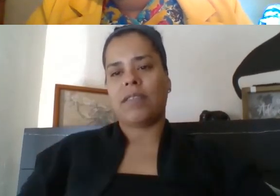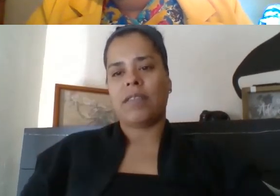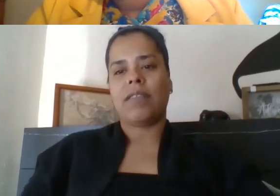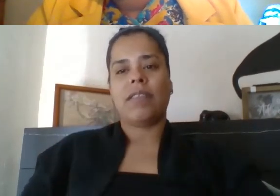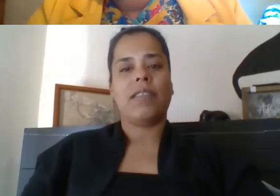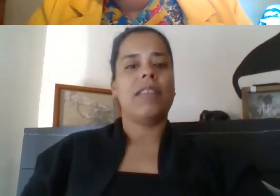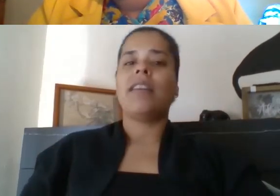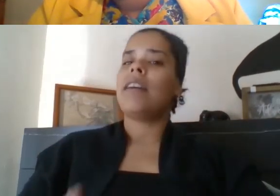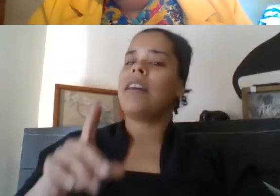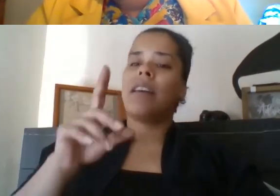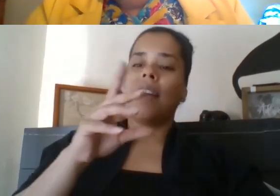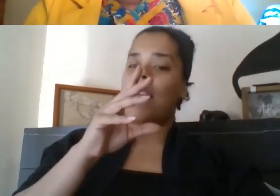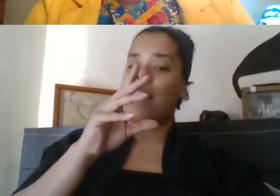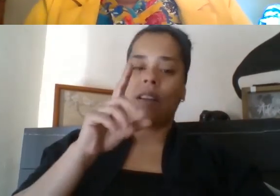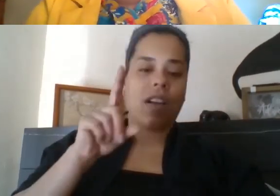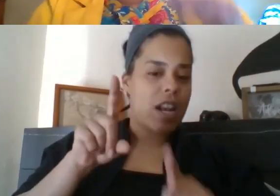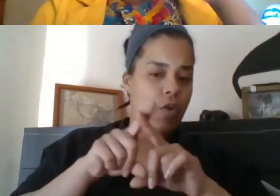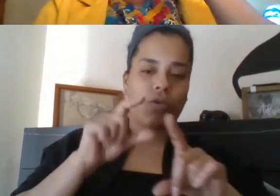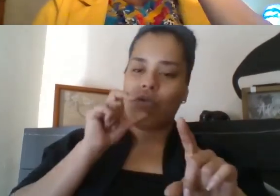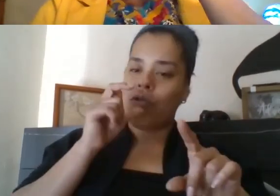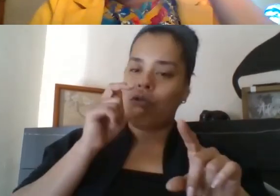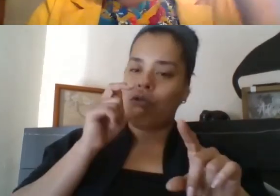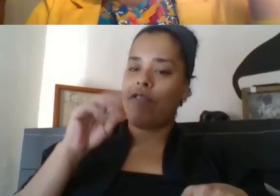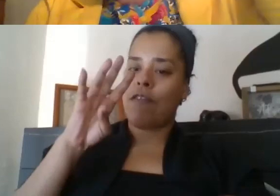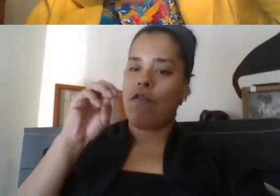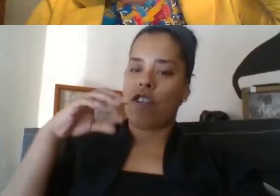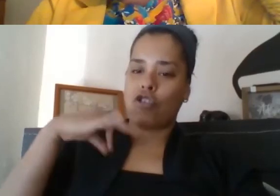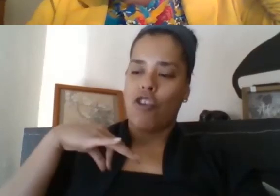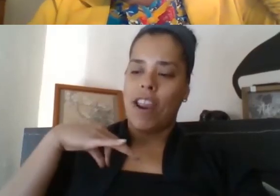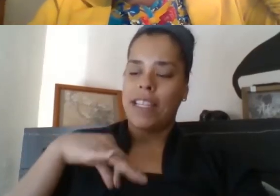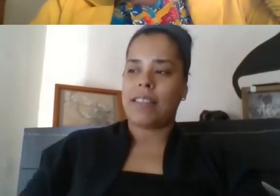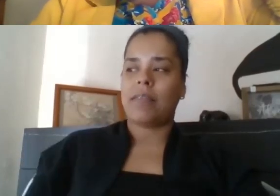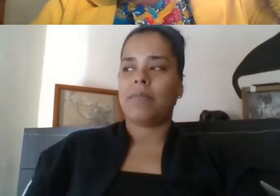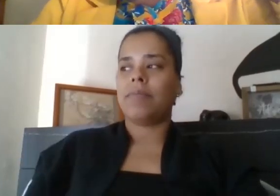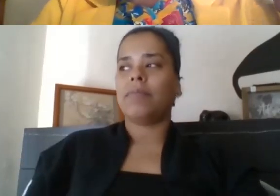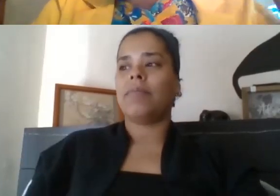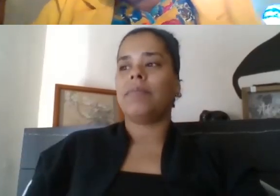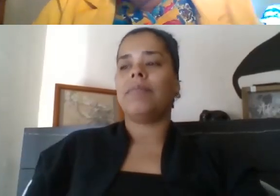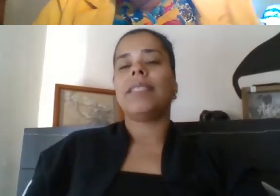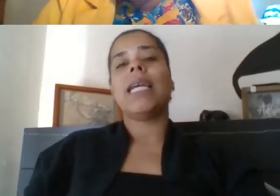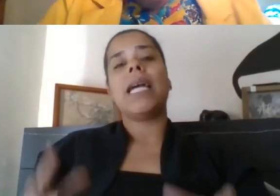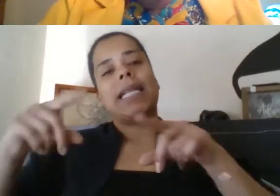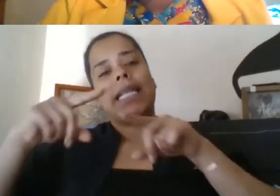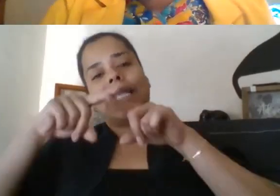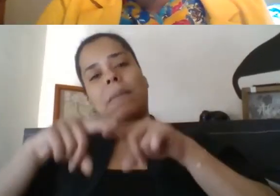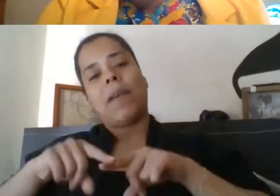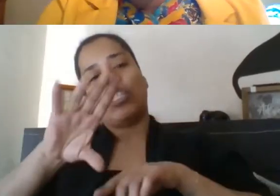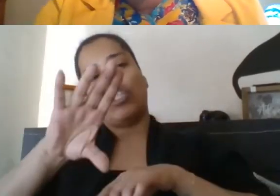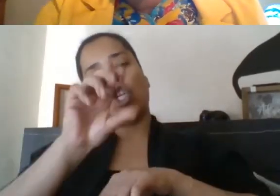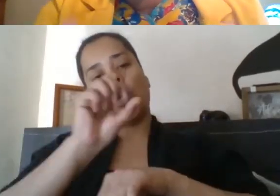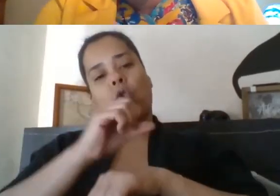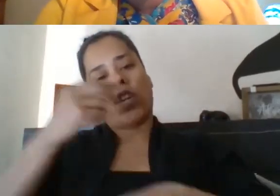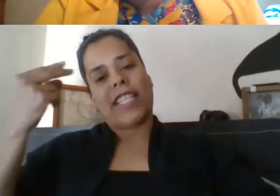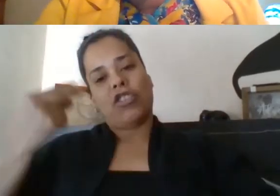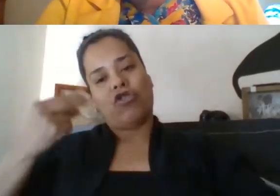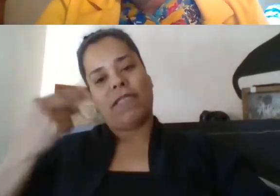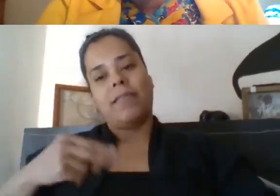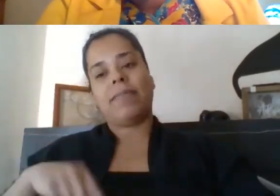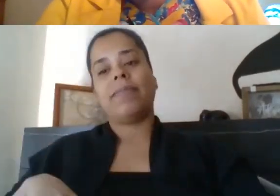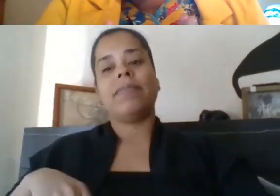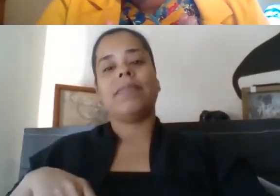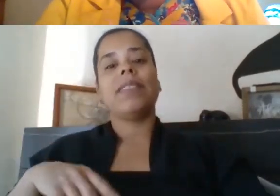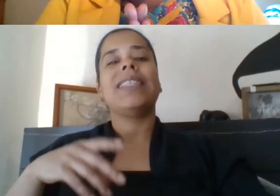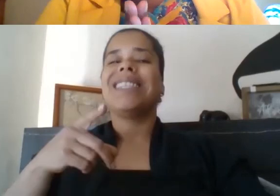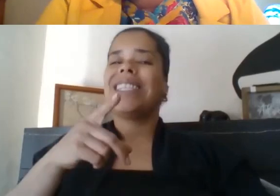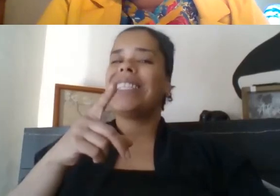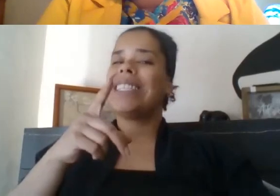credits they need to get SSD. It depends on the work history. So for instance, have the person contact me,